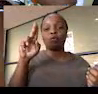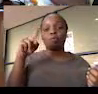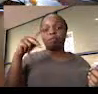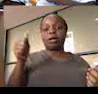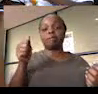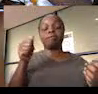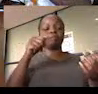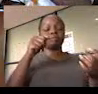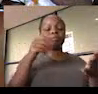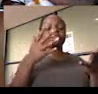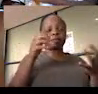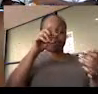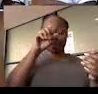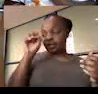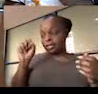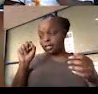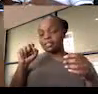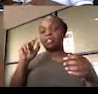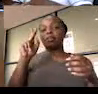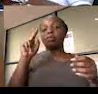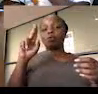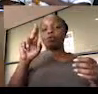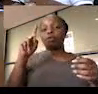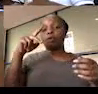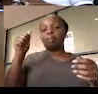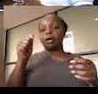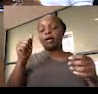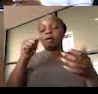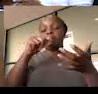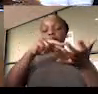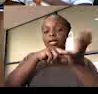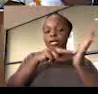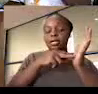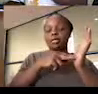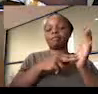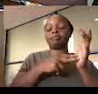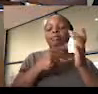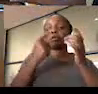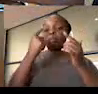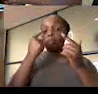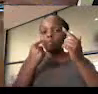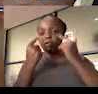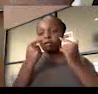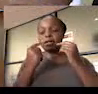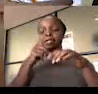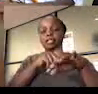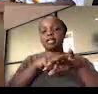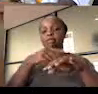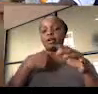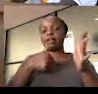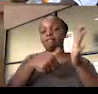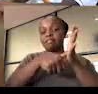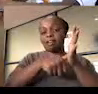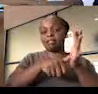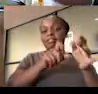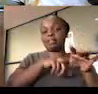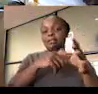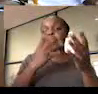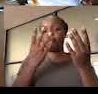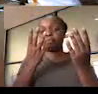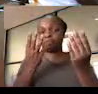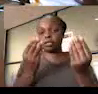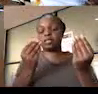for coffin, 10,000, and I got some contribution from friends. So I told myself that my mom was